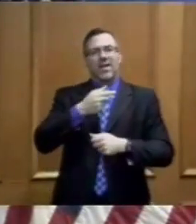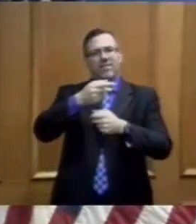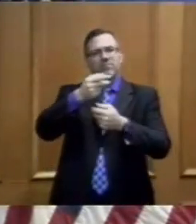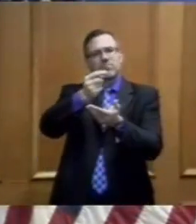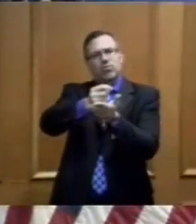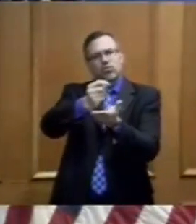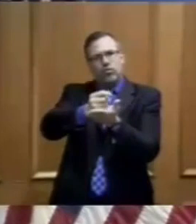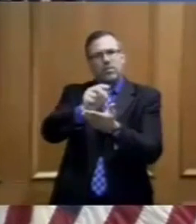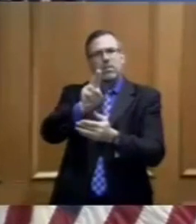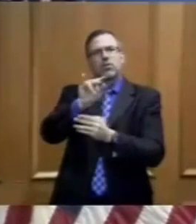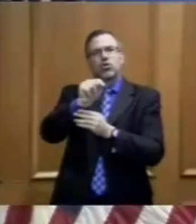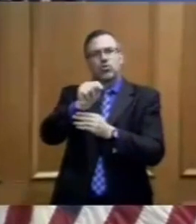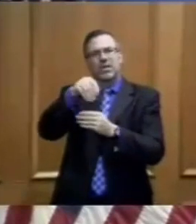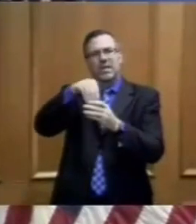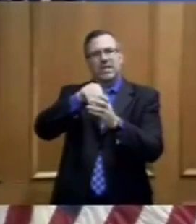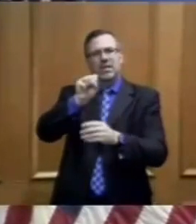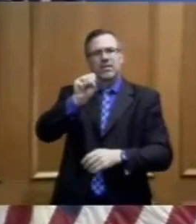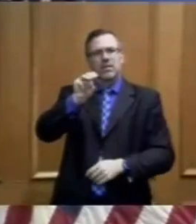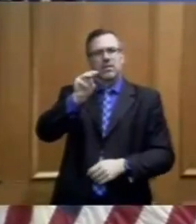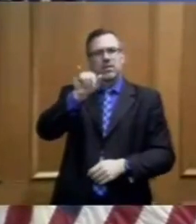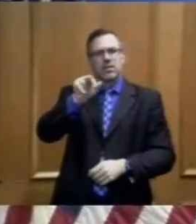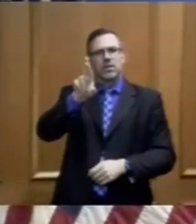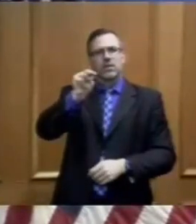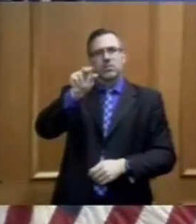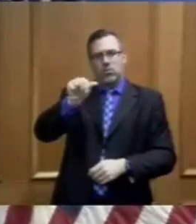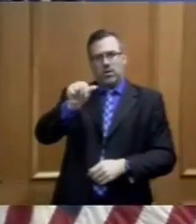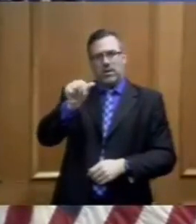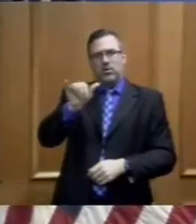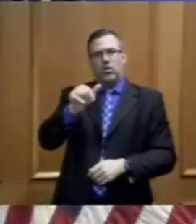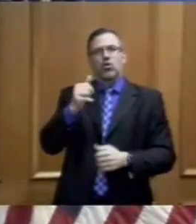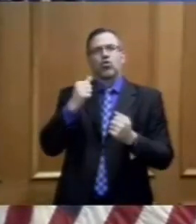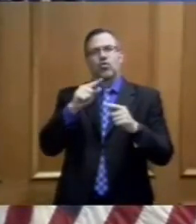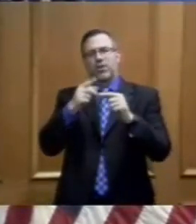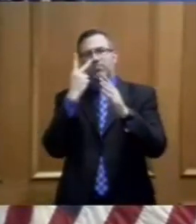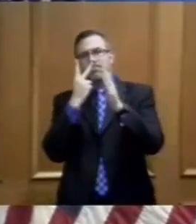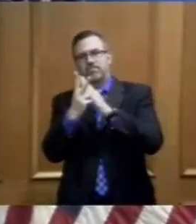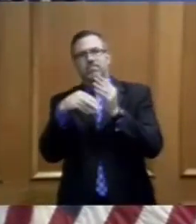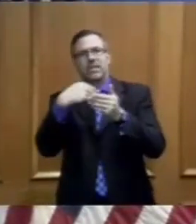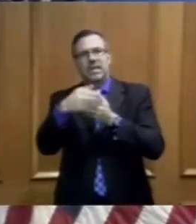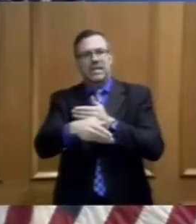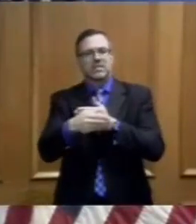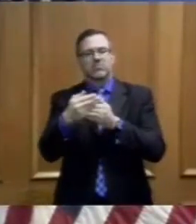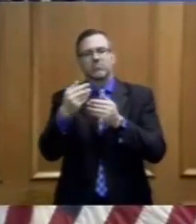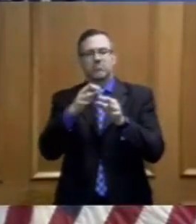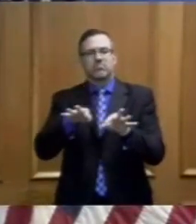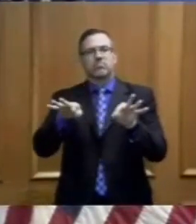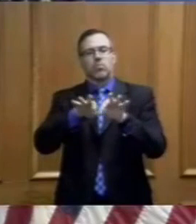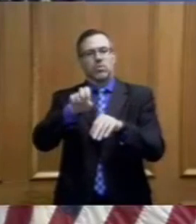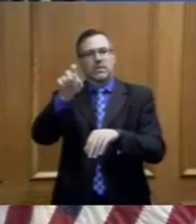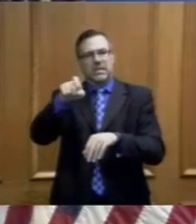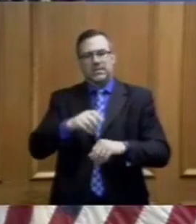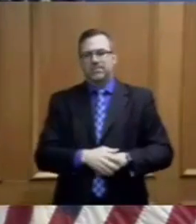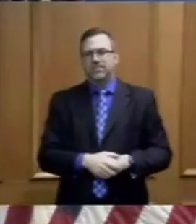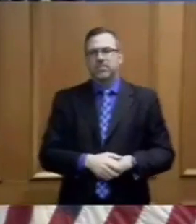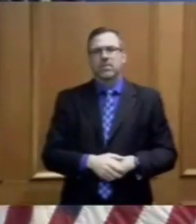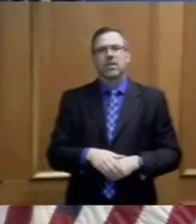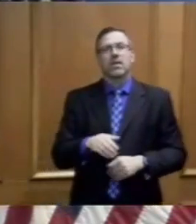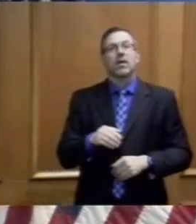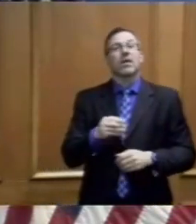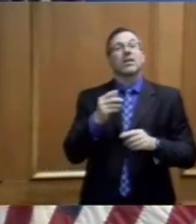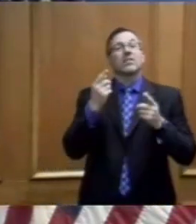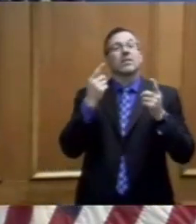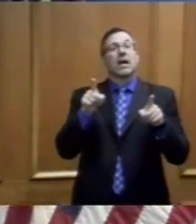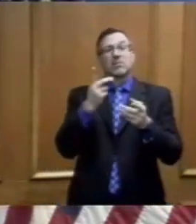Smyrna, so we're always anticipating the next big need. To talk briefly about the Corps of Engineers effort, 2 weeks